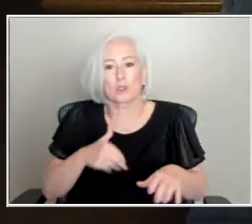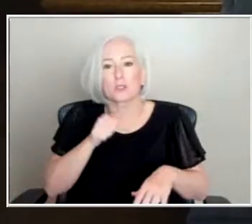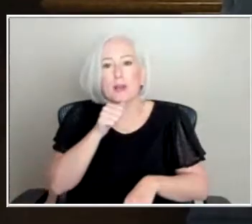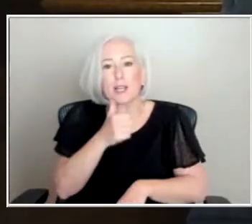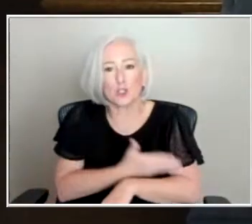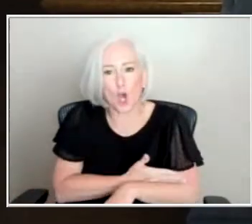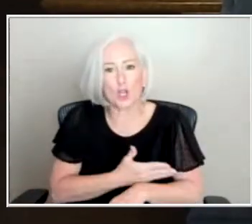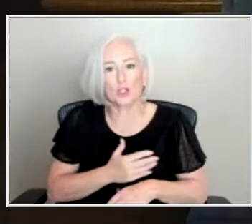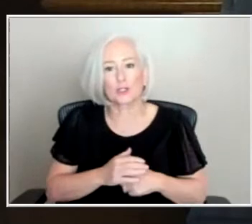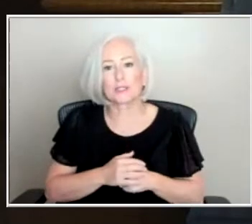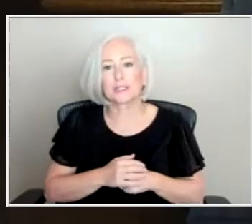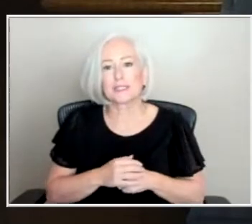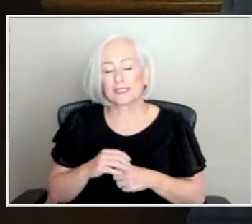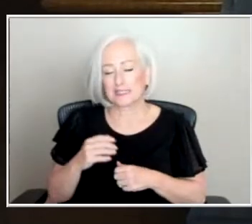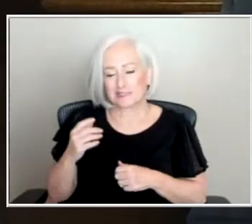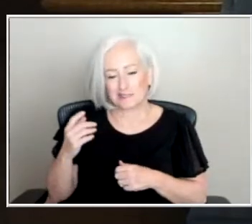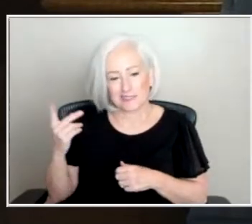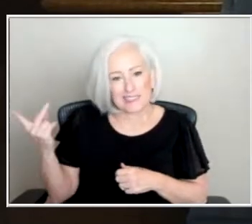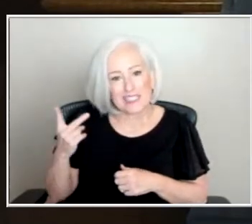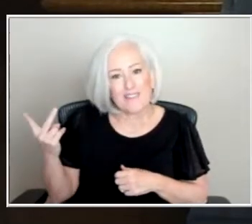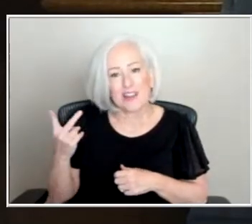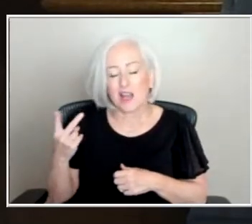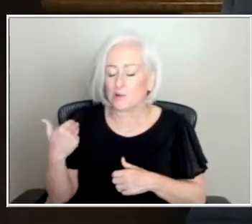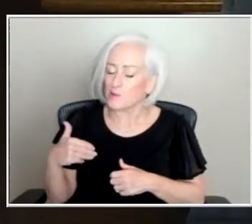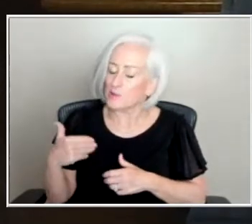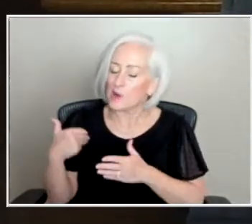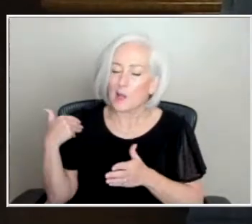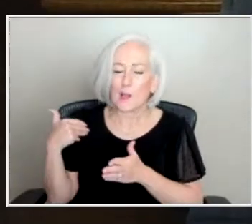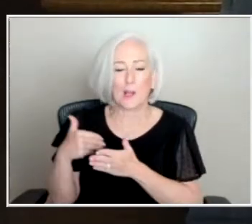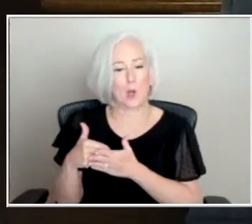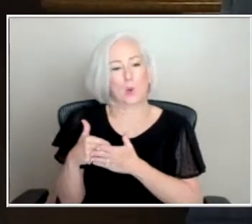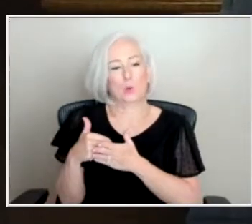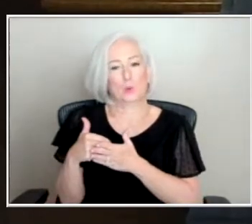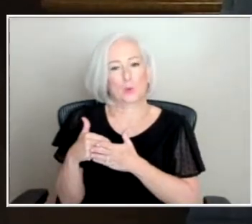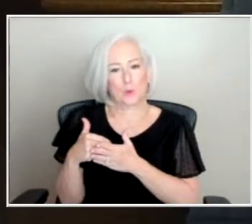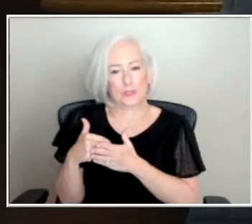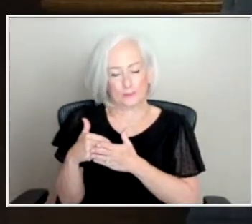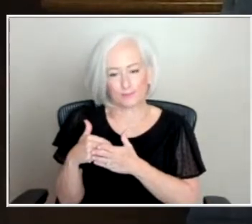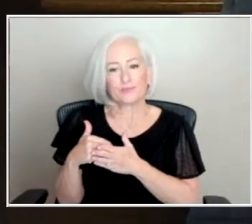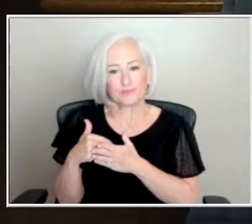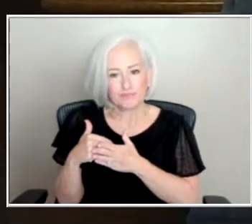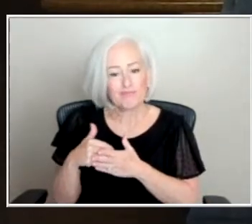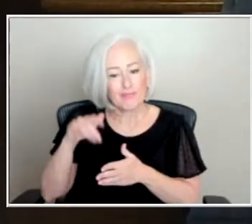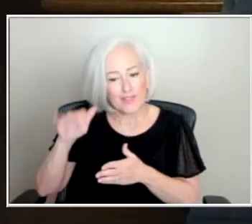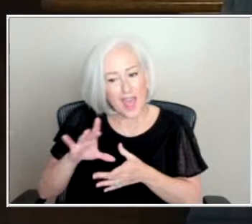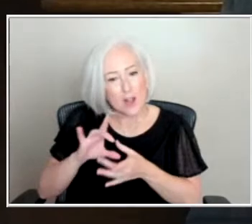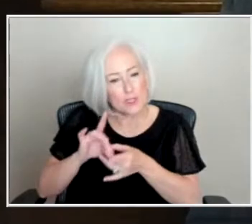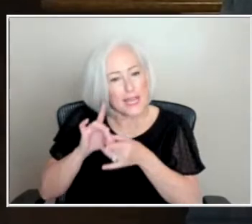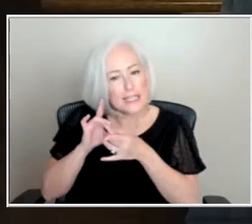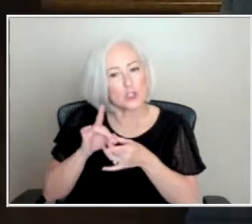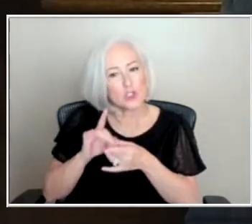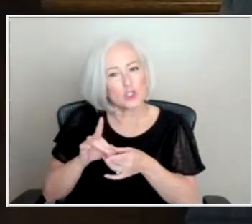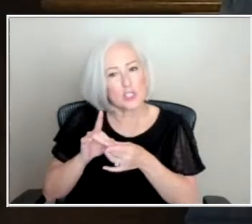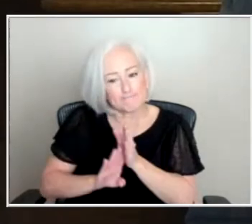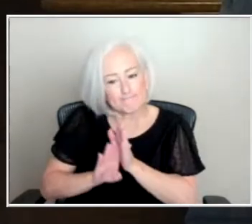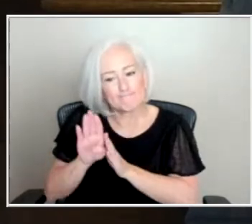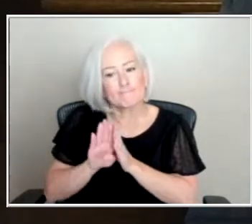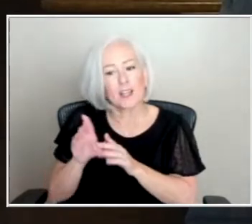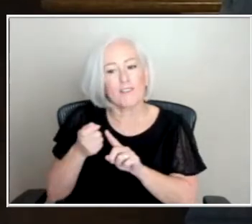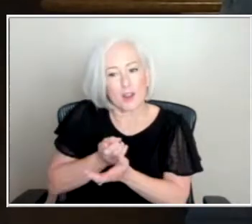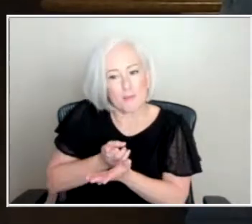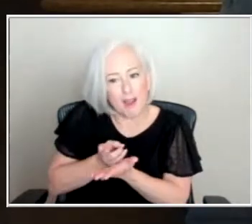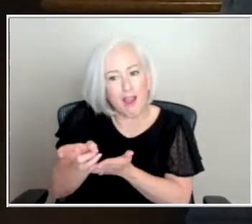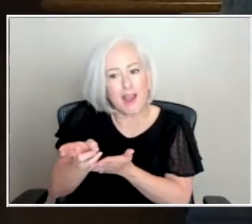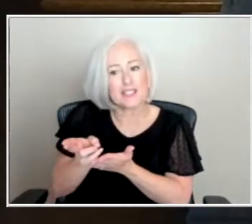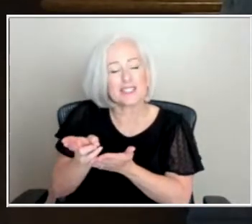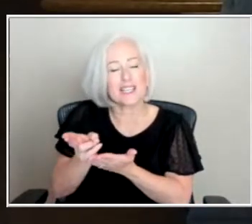wanted, Steph and I are incredibly close. And we built that close relationship based on our honesty and